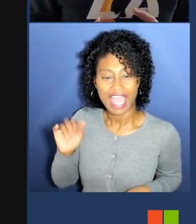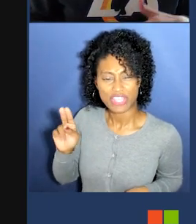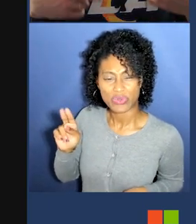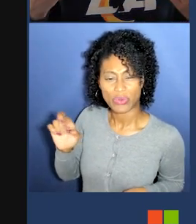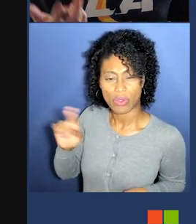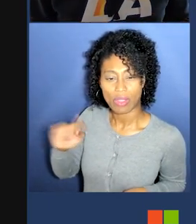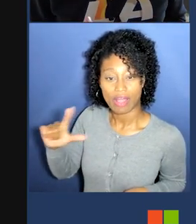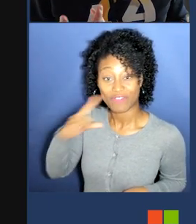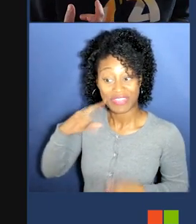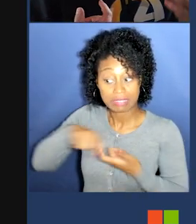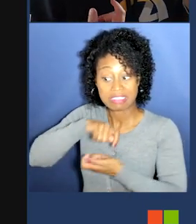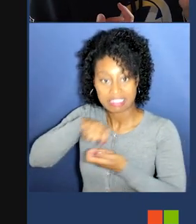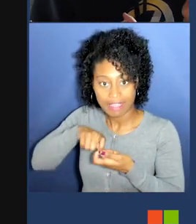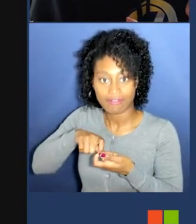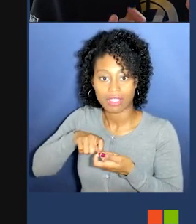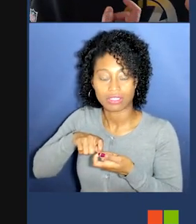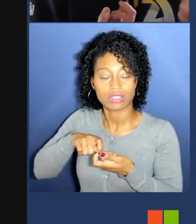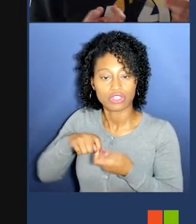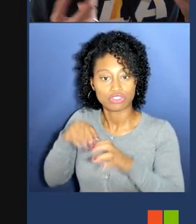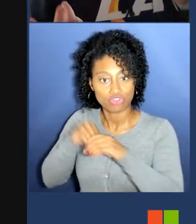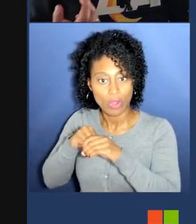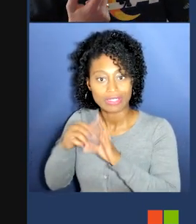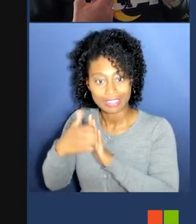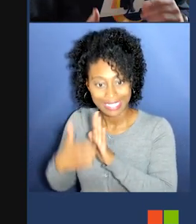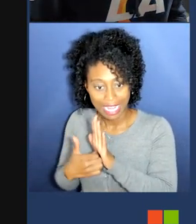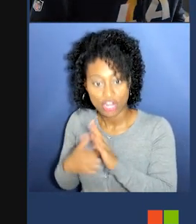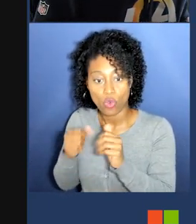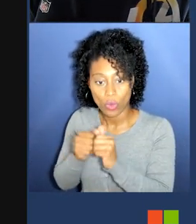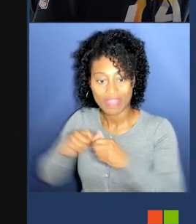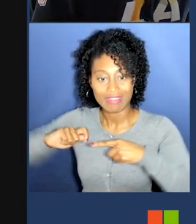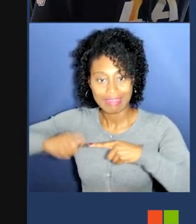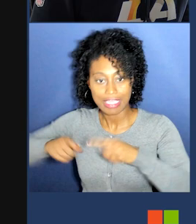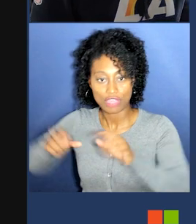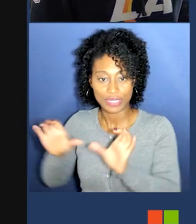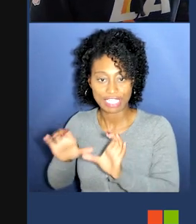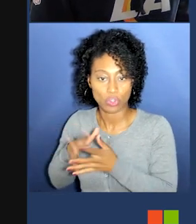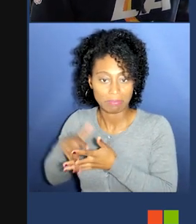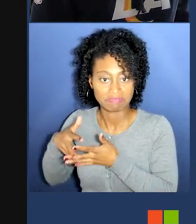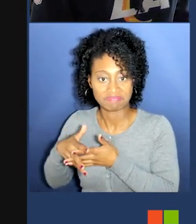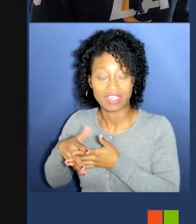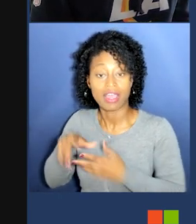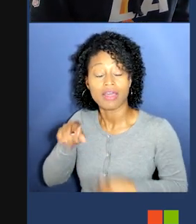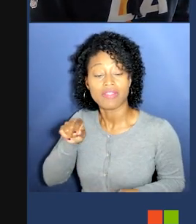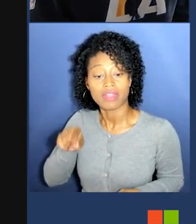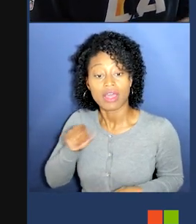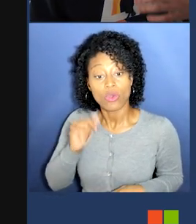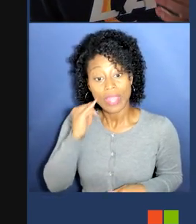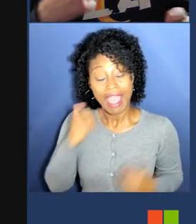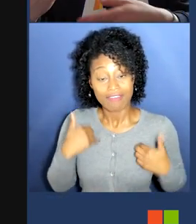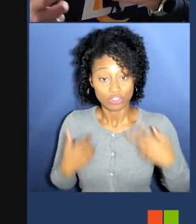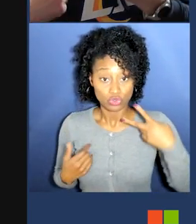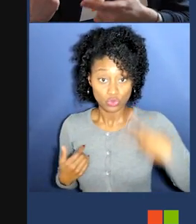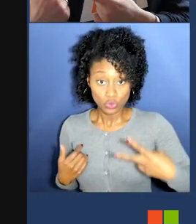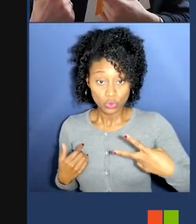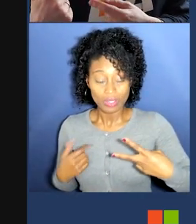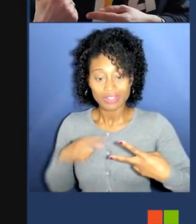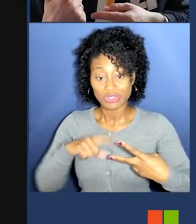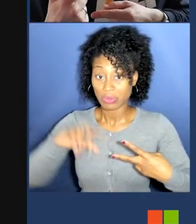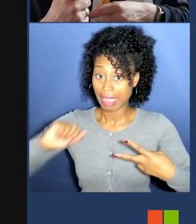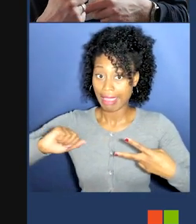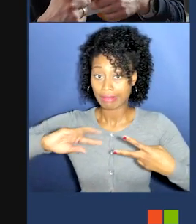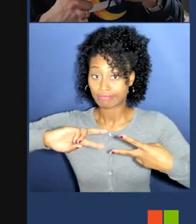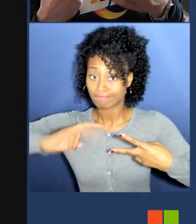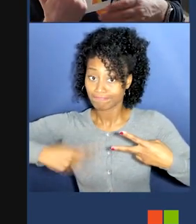storage account with basically credentials. We have two here, so you can